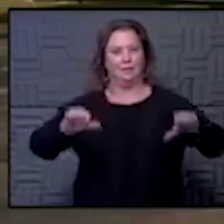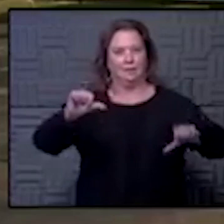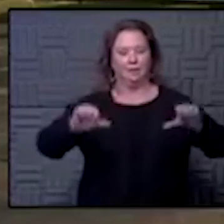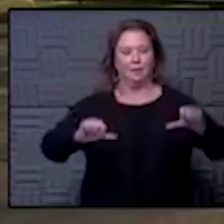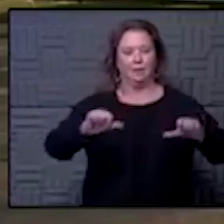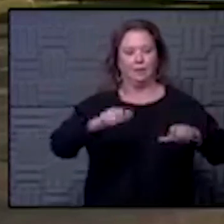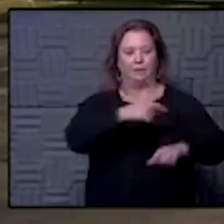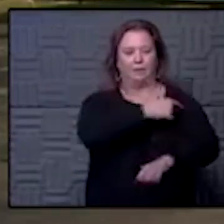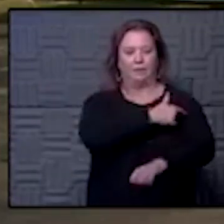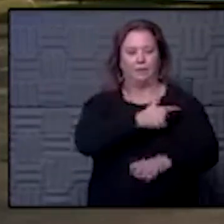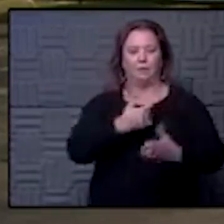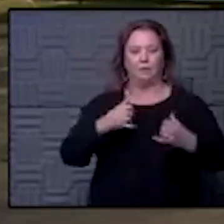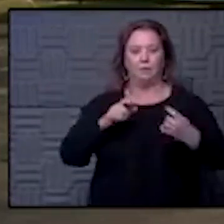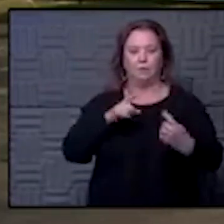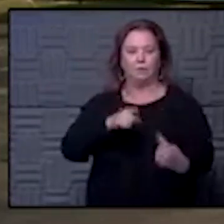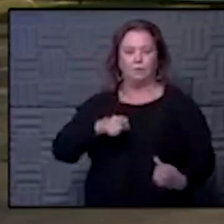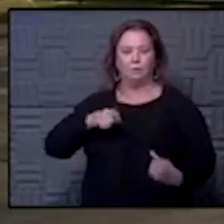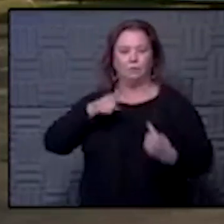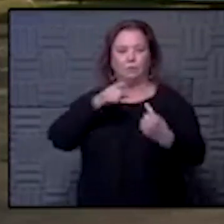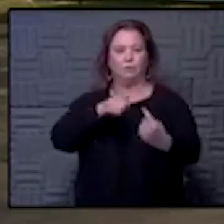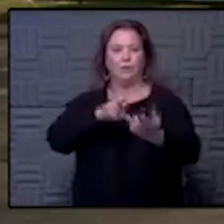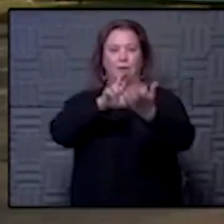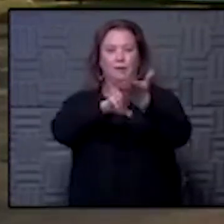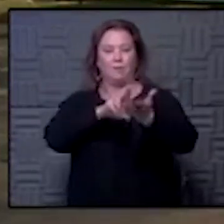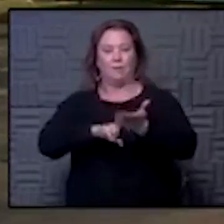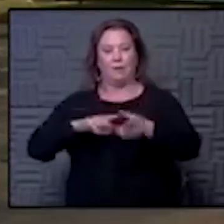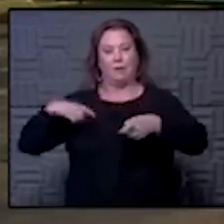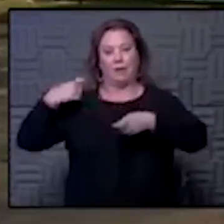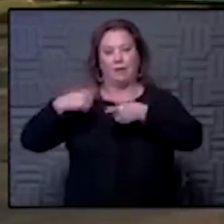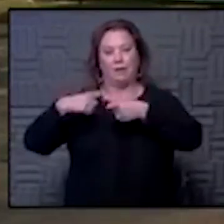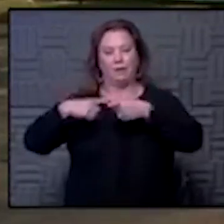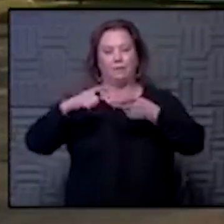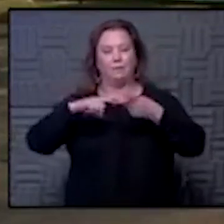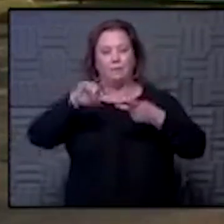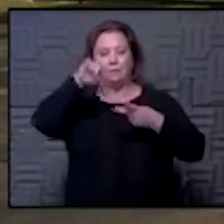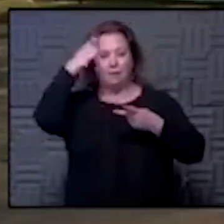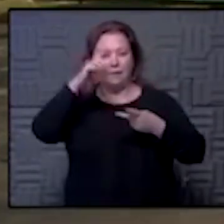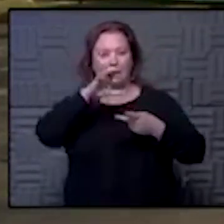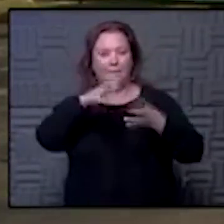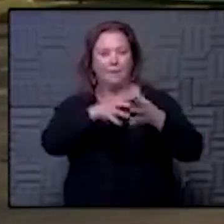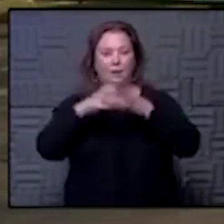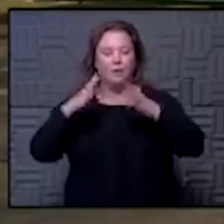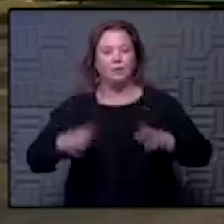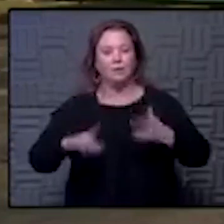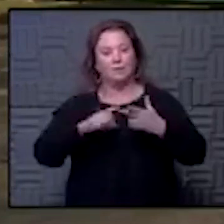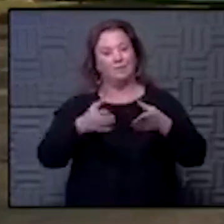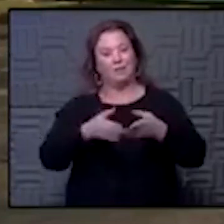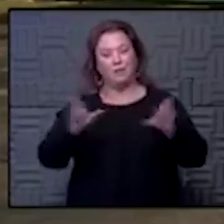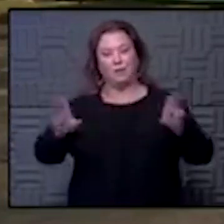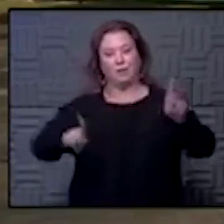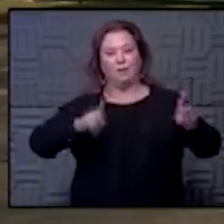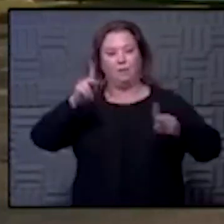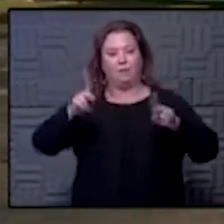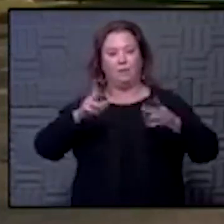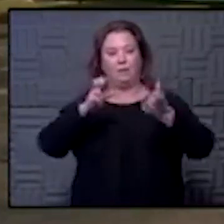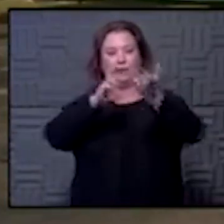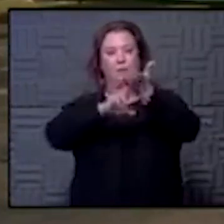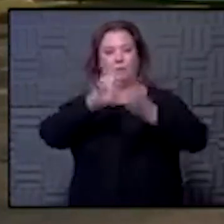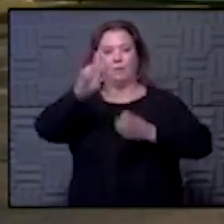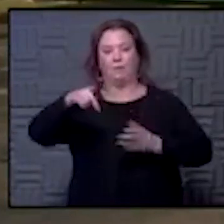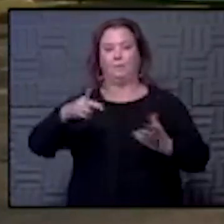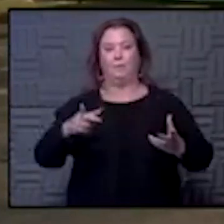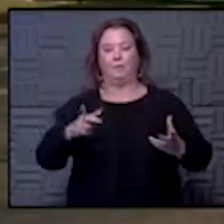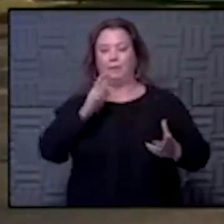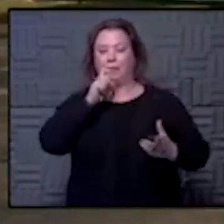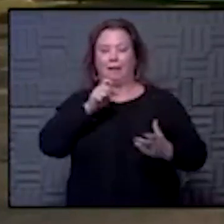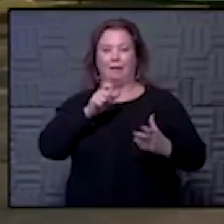We have struggled enrolling both Latino and African Americans. And the general population that wants to enroll is not